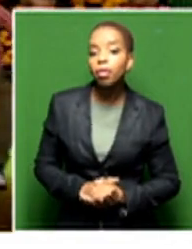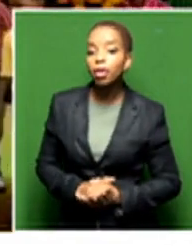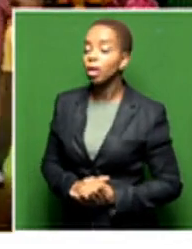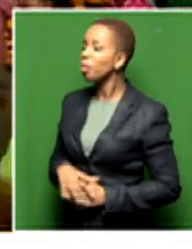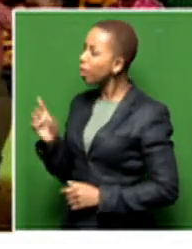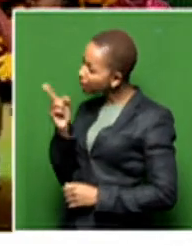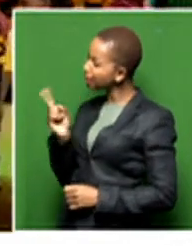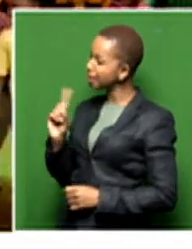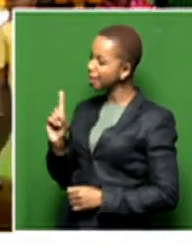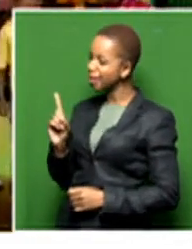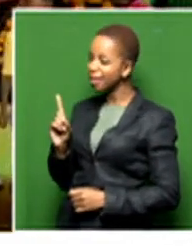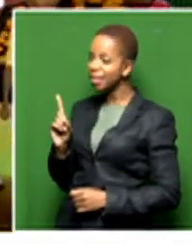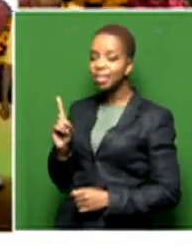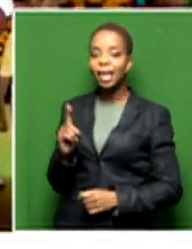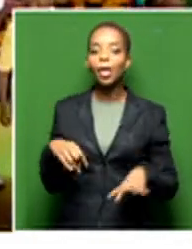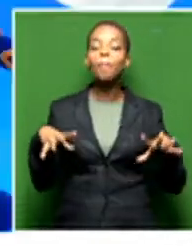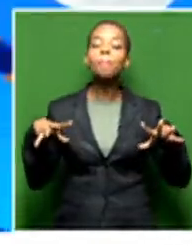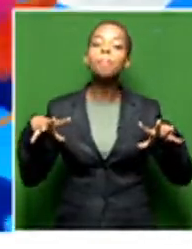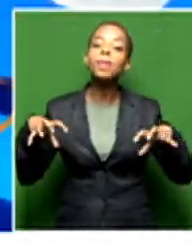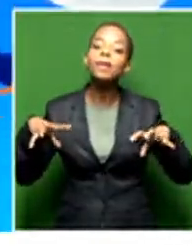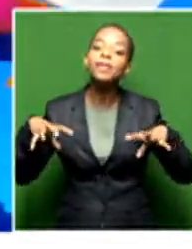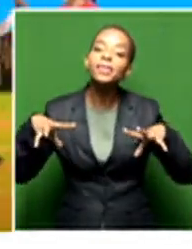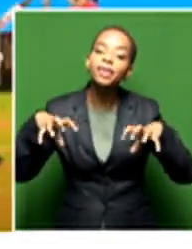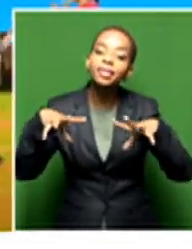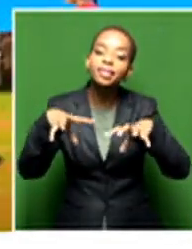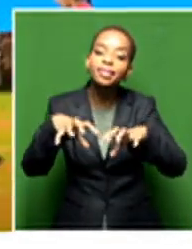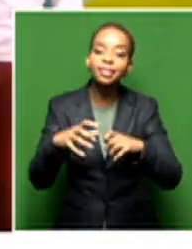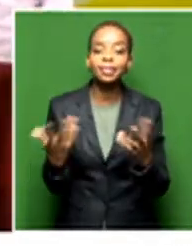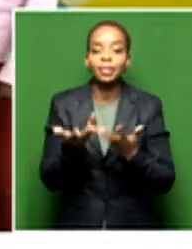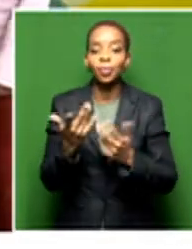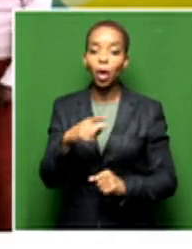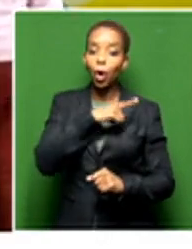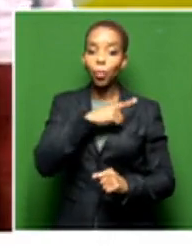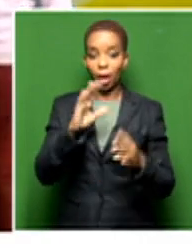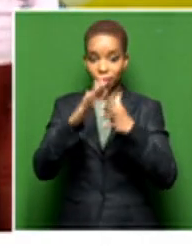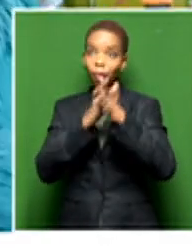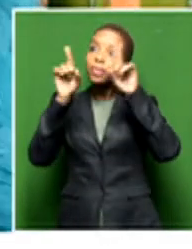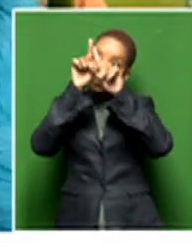Where are the what? The spiders. Because if this is the web,